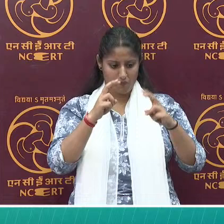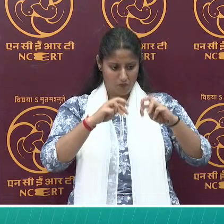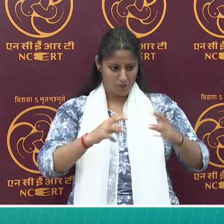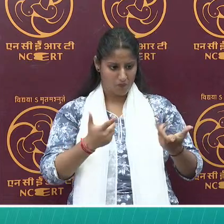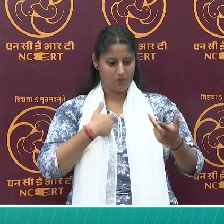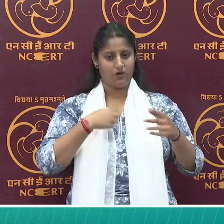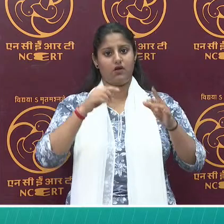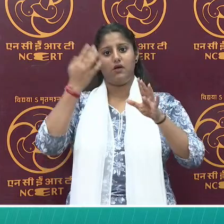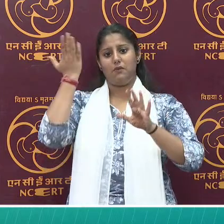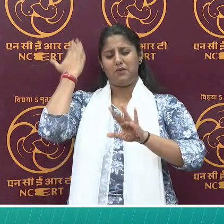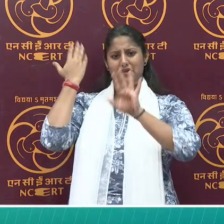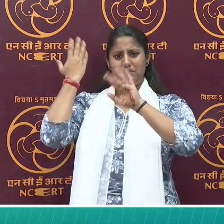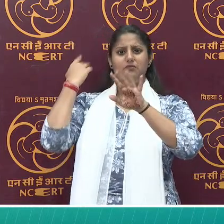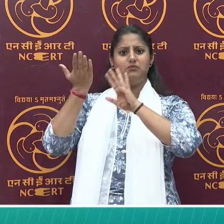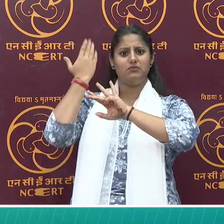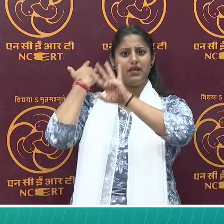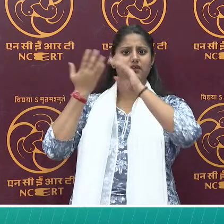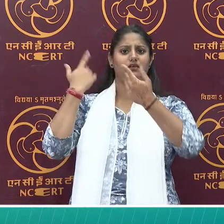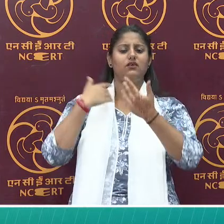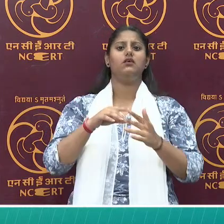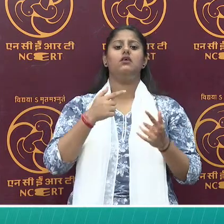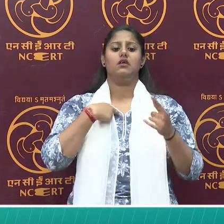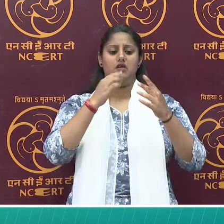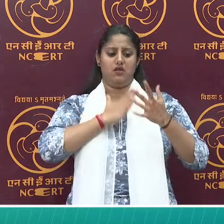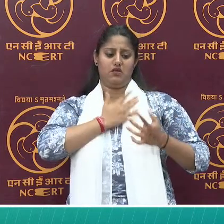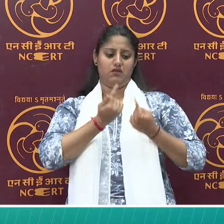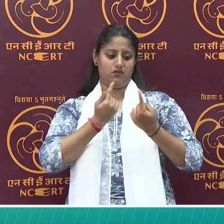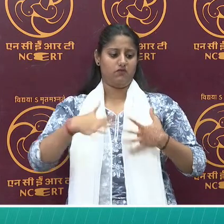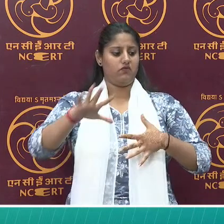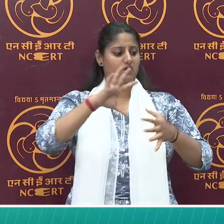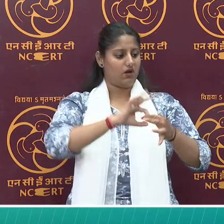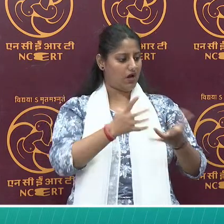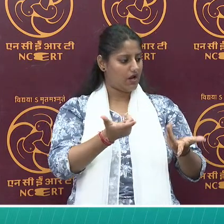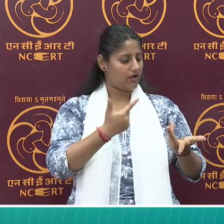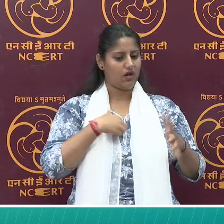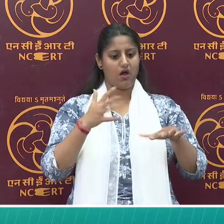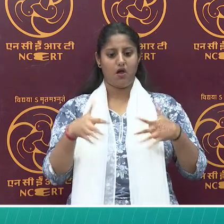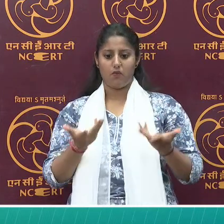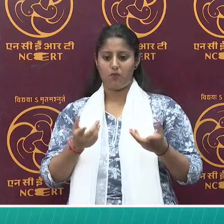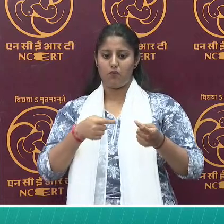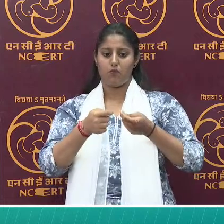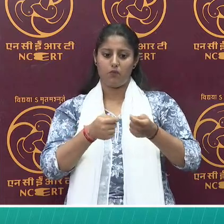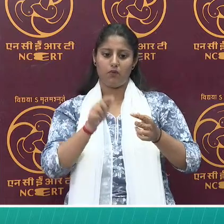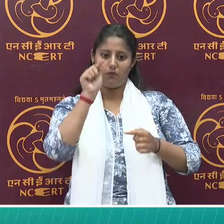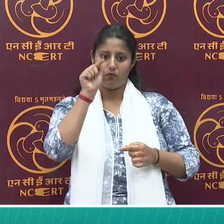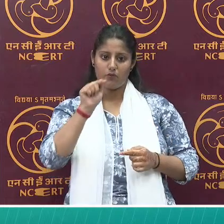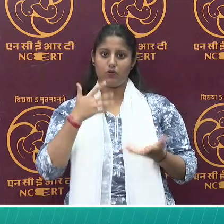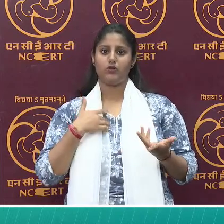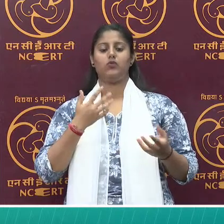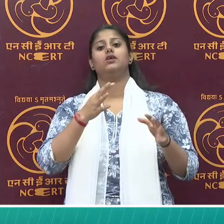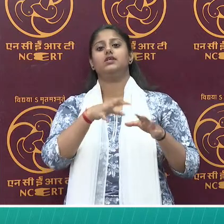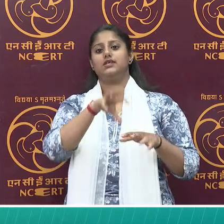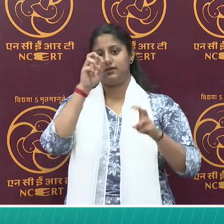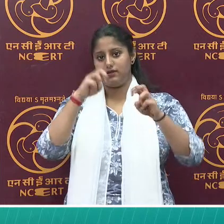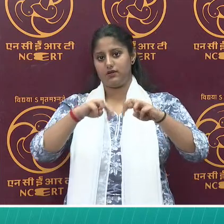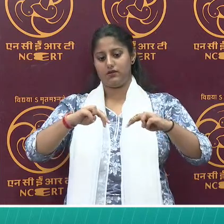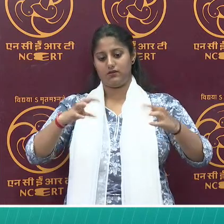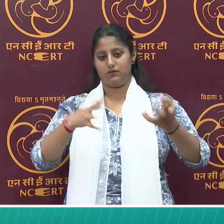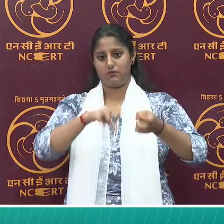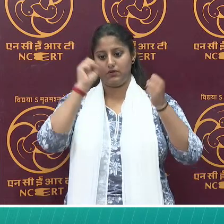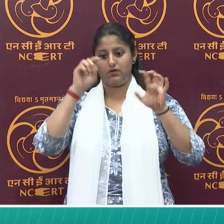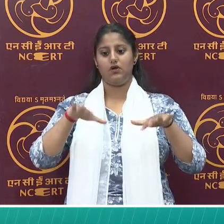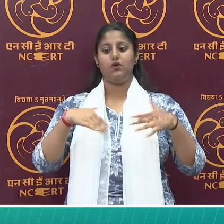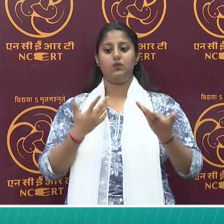history of agriculture, that how we have reached till this point. Wonderful. Now next we